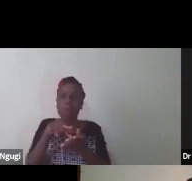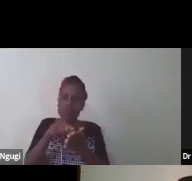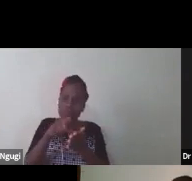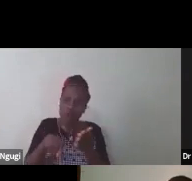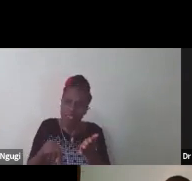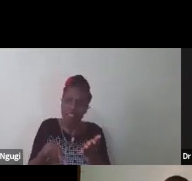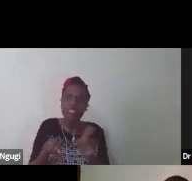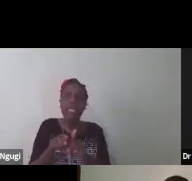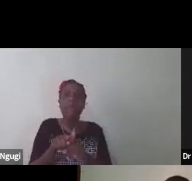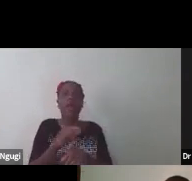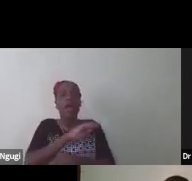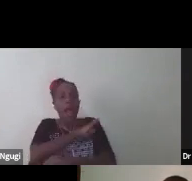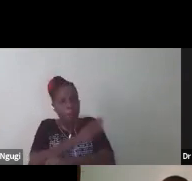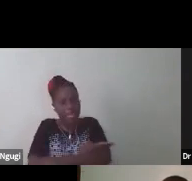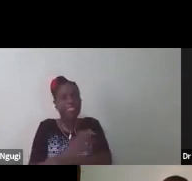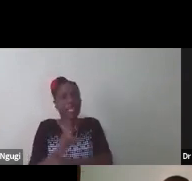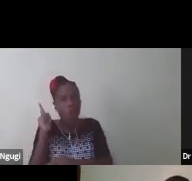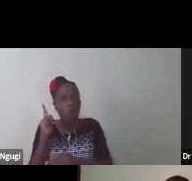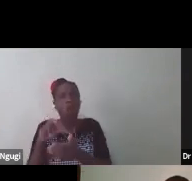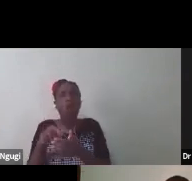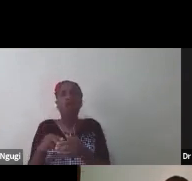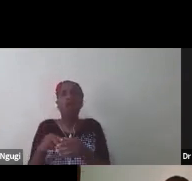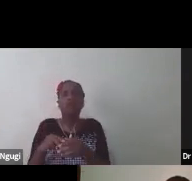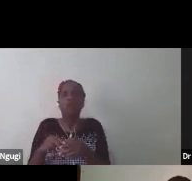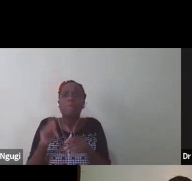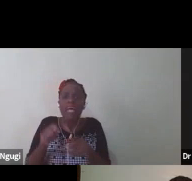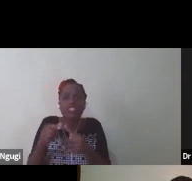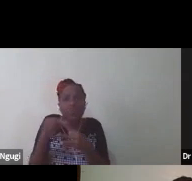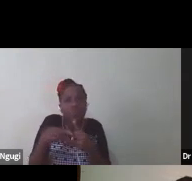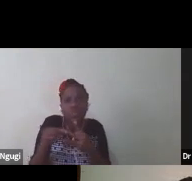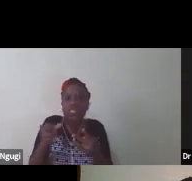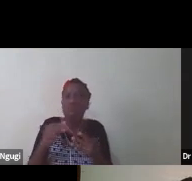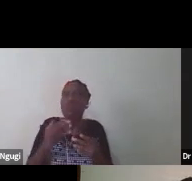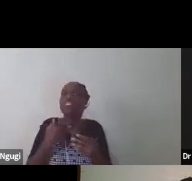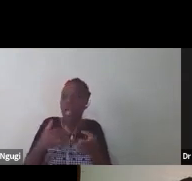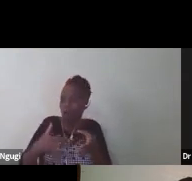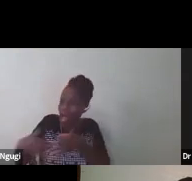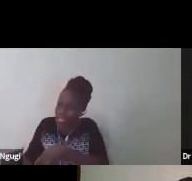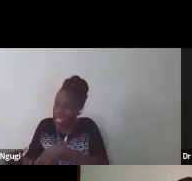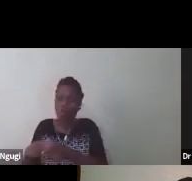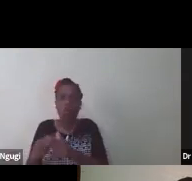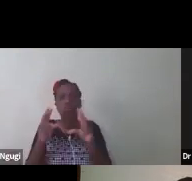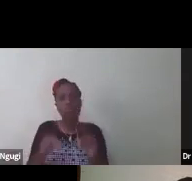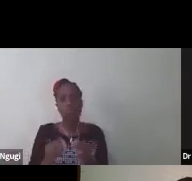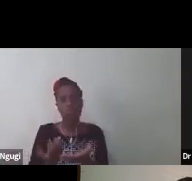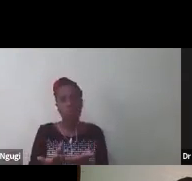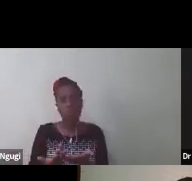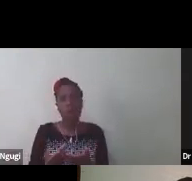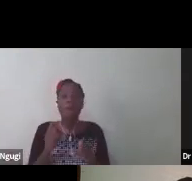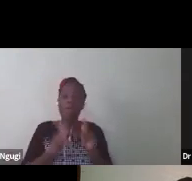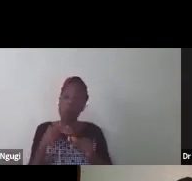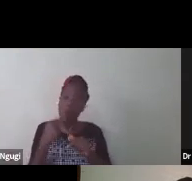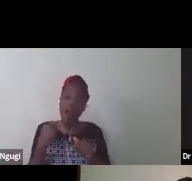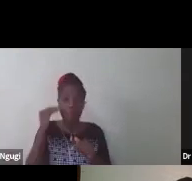to decide whether they want to be in a quarantine center. And then it's even worse for people living with mental health condition